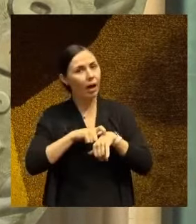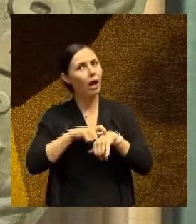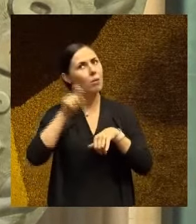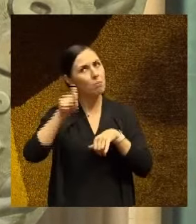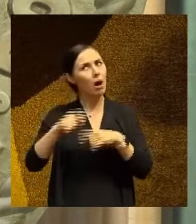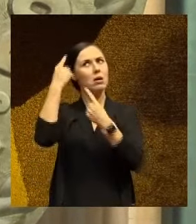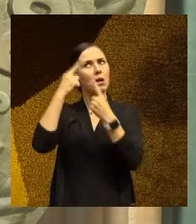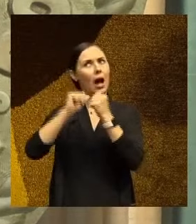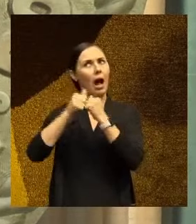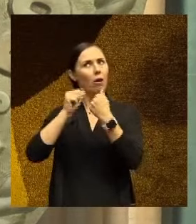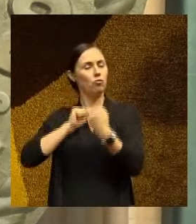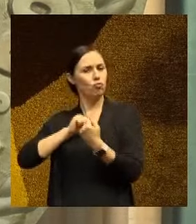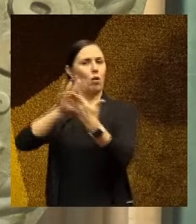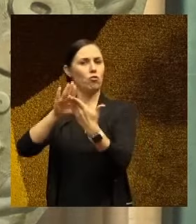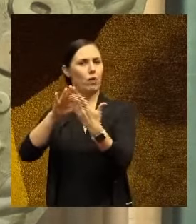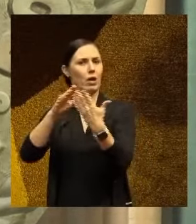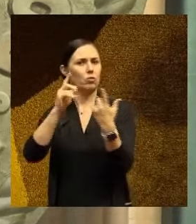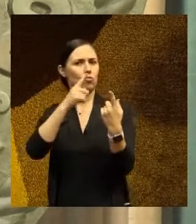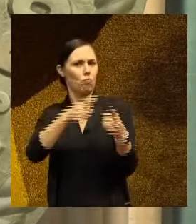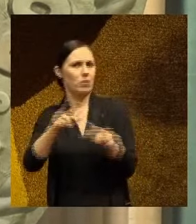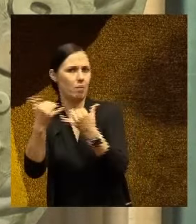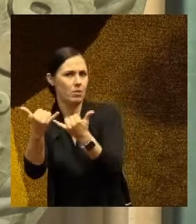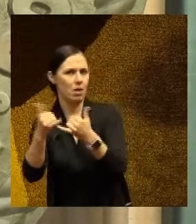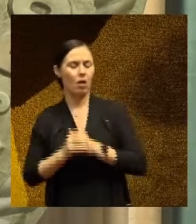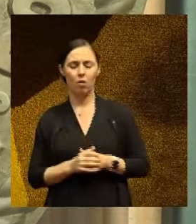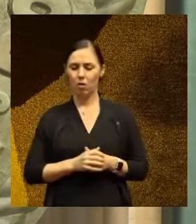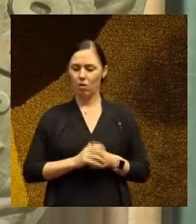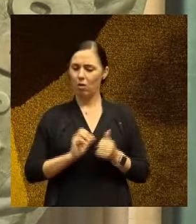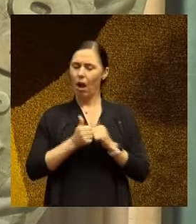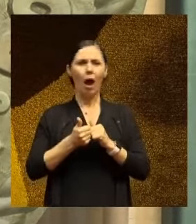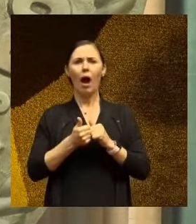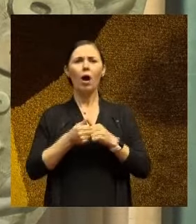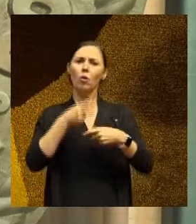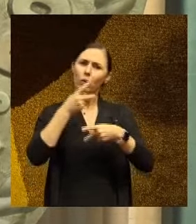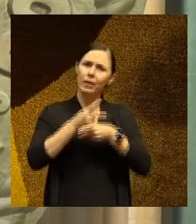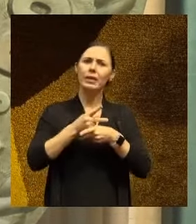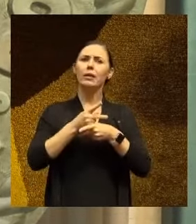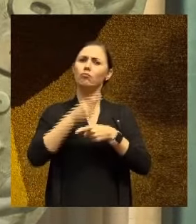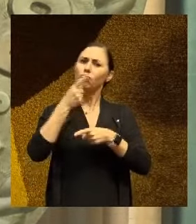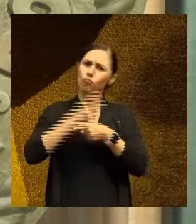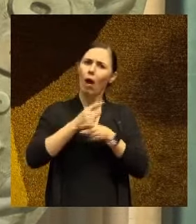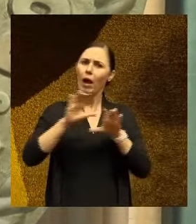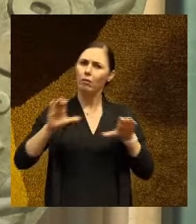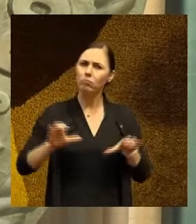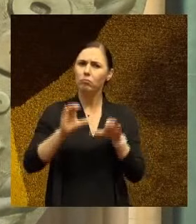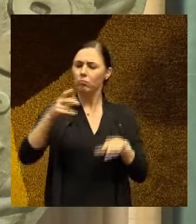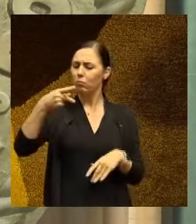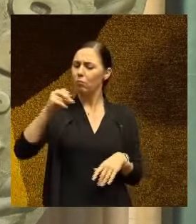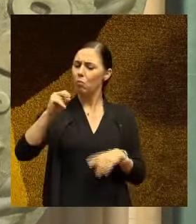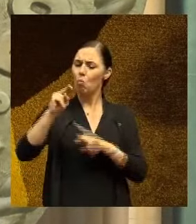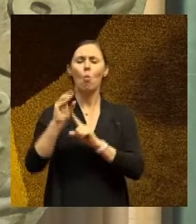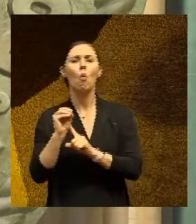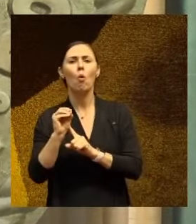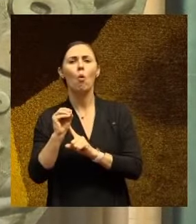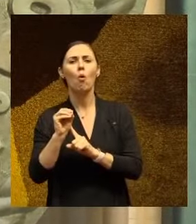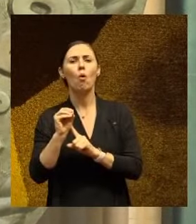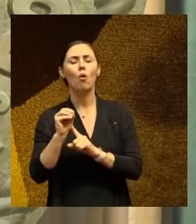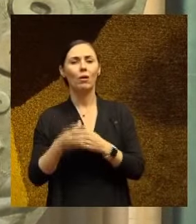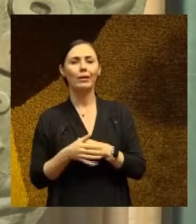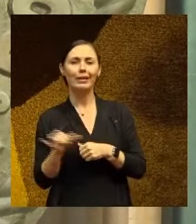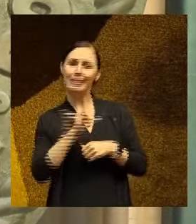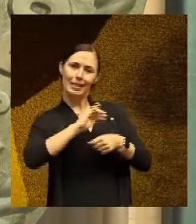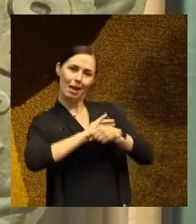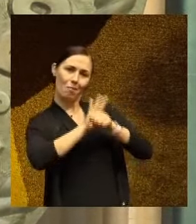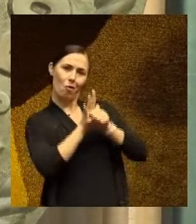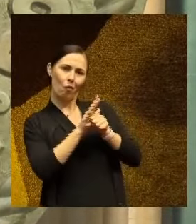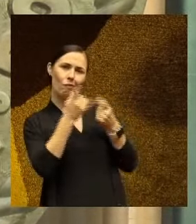times? How do you make things pono for everyone? Like our response to the pandemic, there is